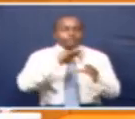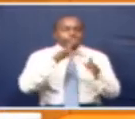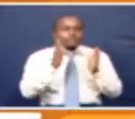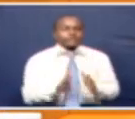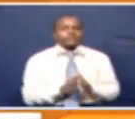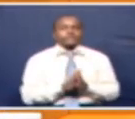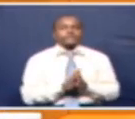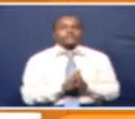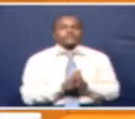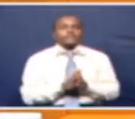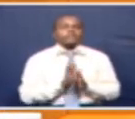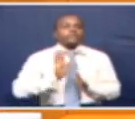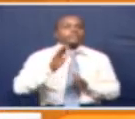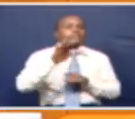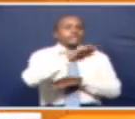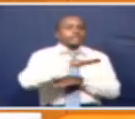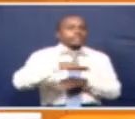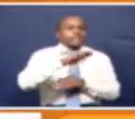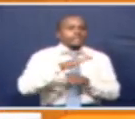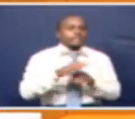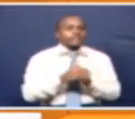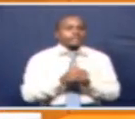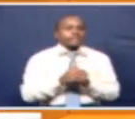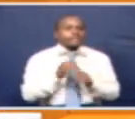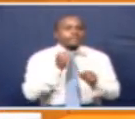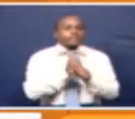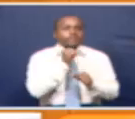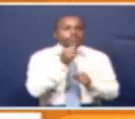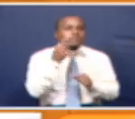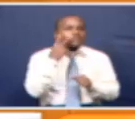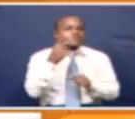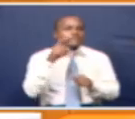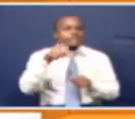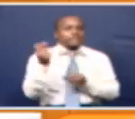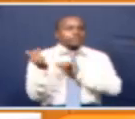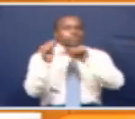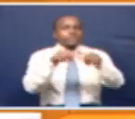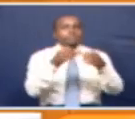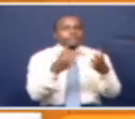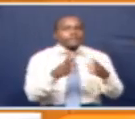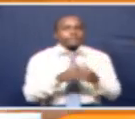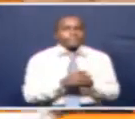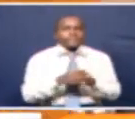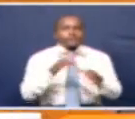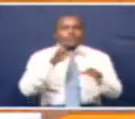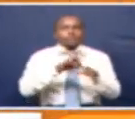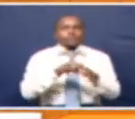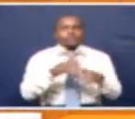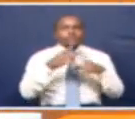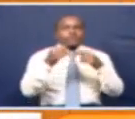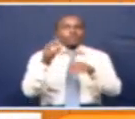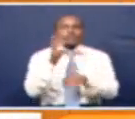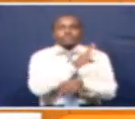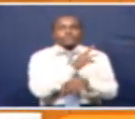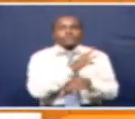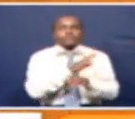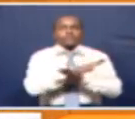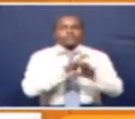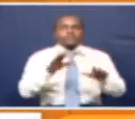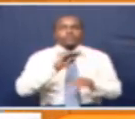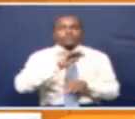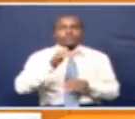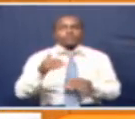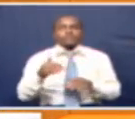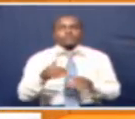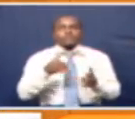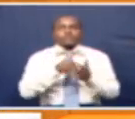his area where he comes from, the leader of majority, did not see the need to turn out in large numbers to vote. Go to Western, no county, including